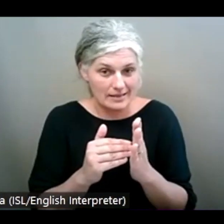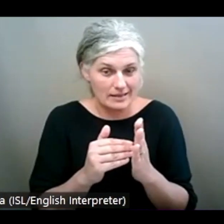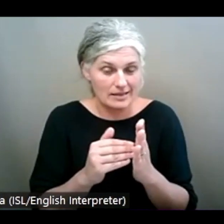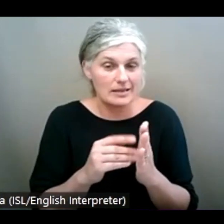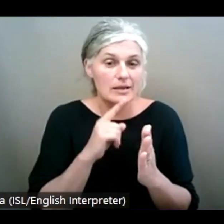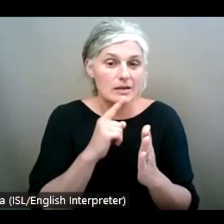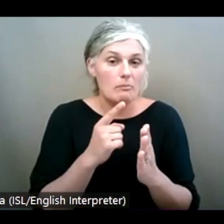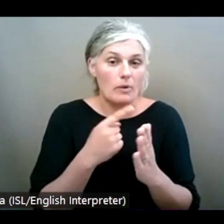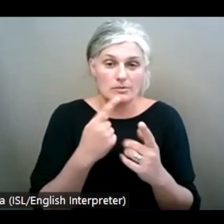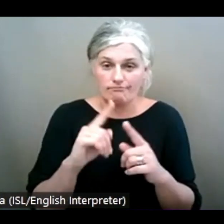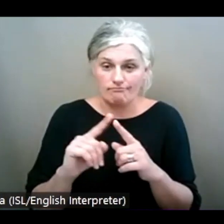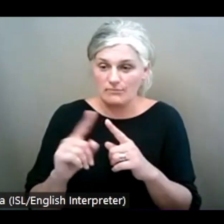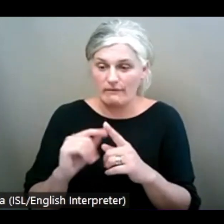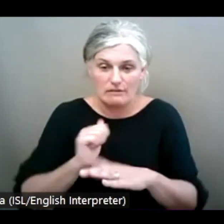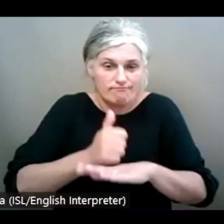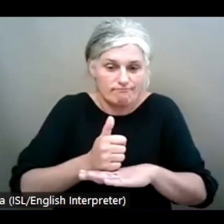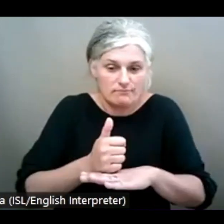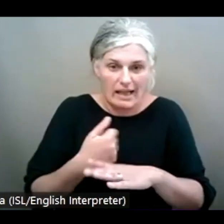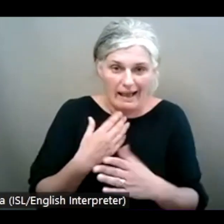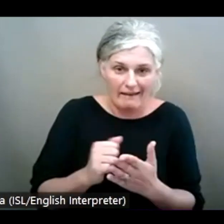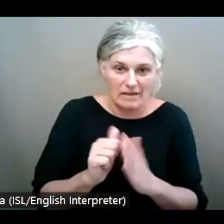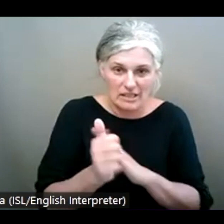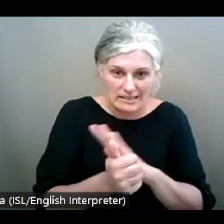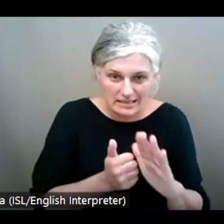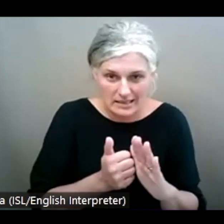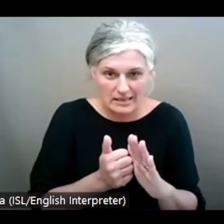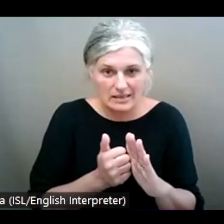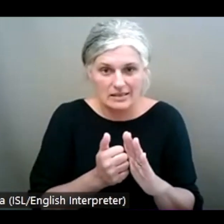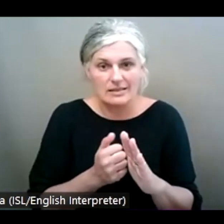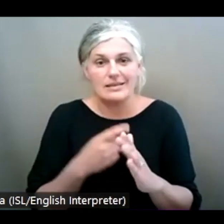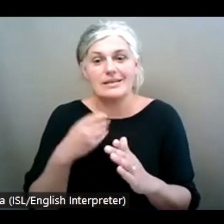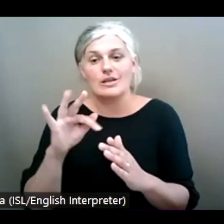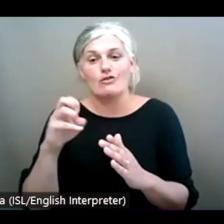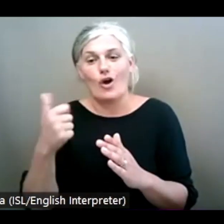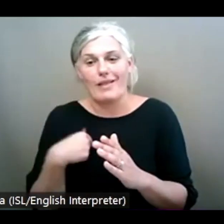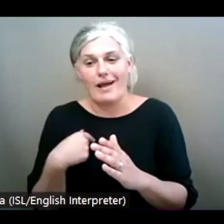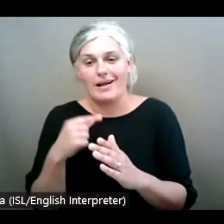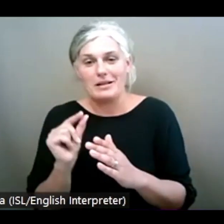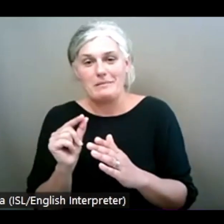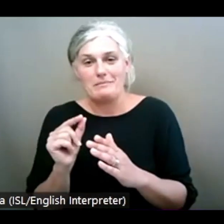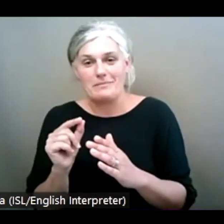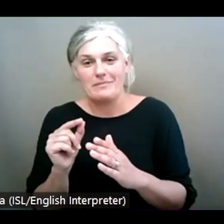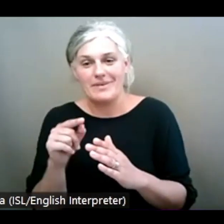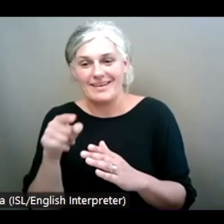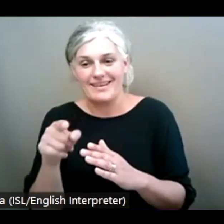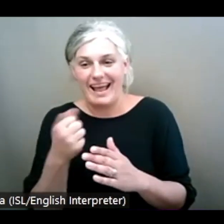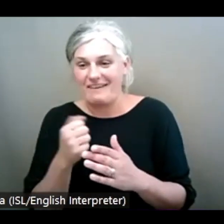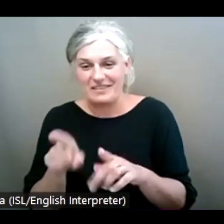special school. A great thing about Fiona, who's slightly younger than me, went to normal school.